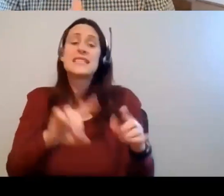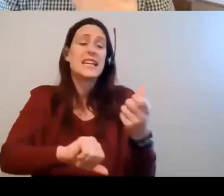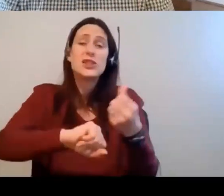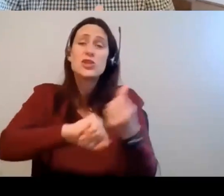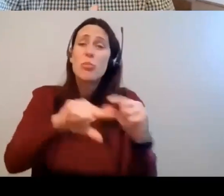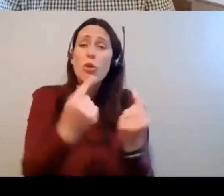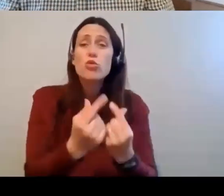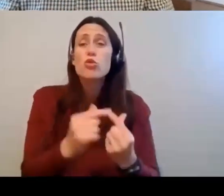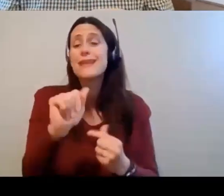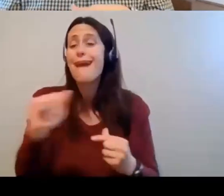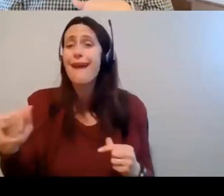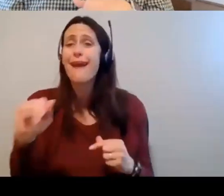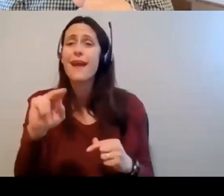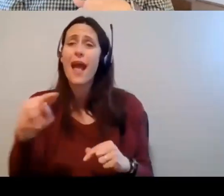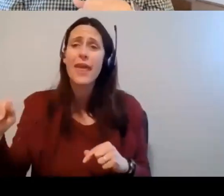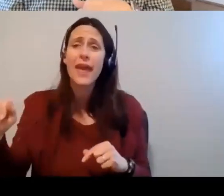like AA or NA.